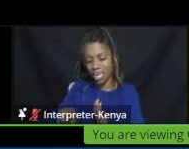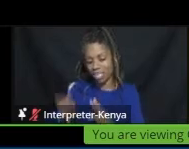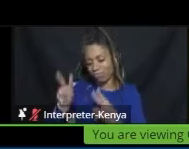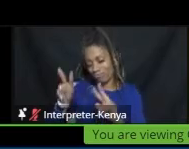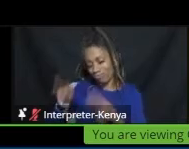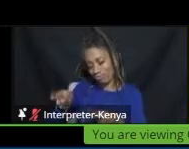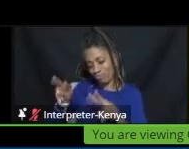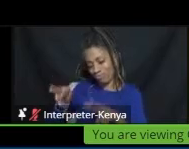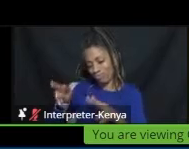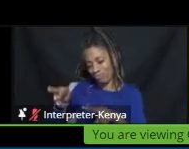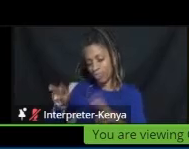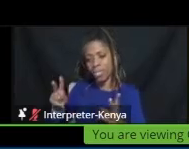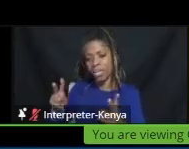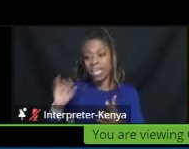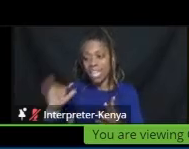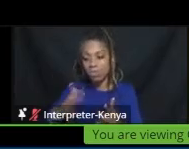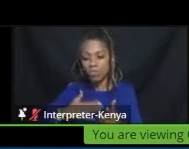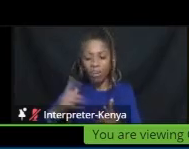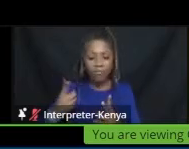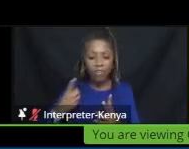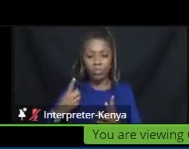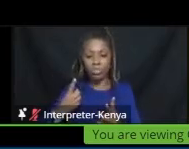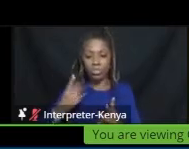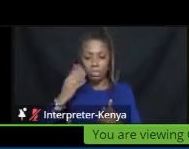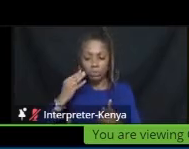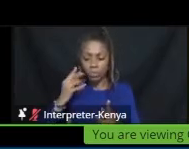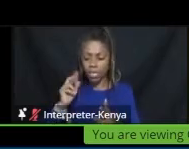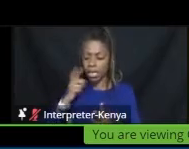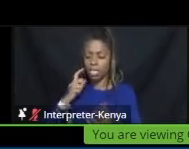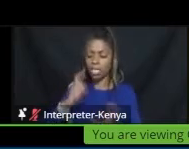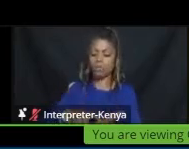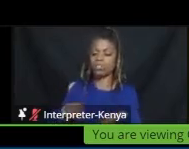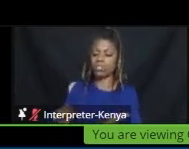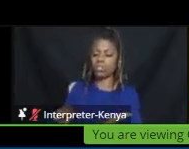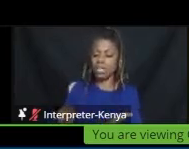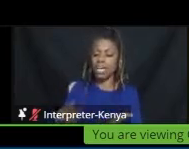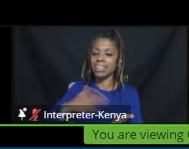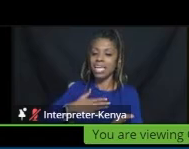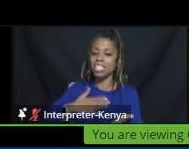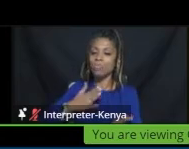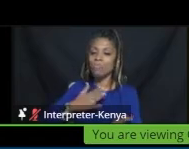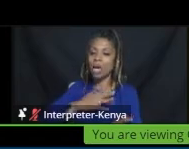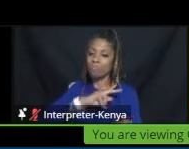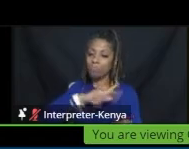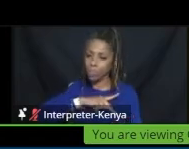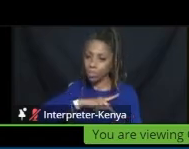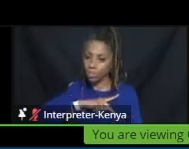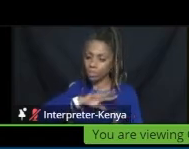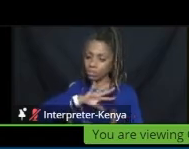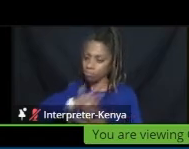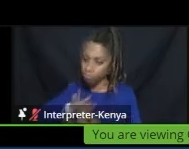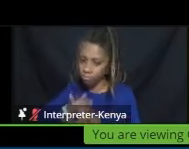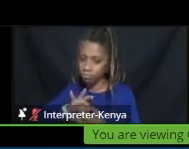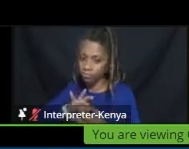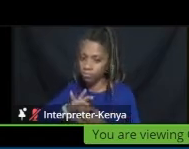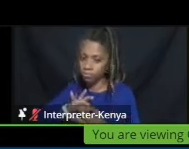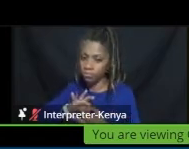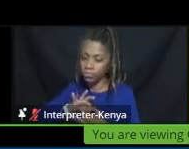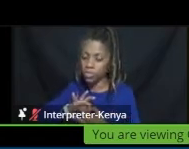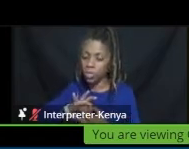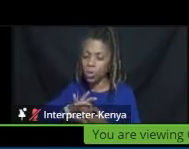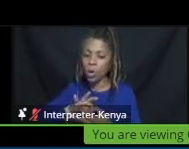your story. It's always personal. Right? And that helps you to be able to empathize. So when we talk about this,